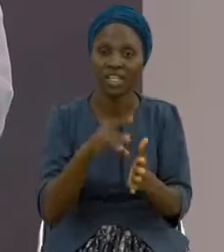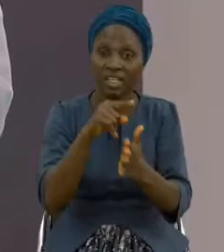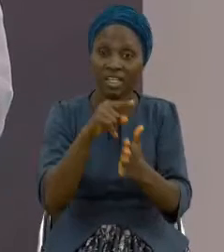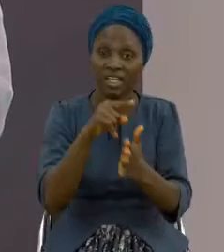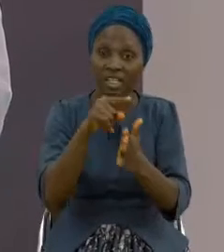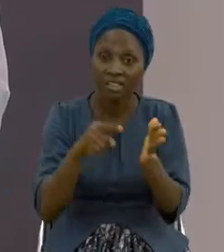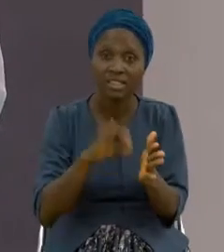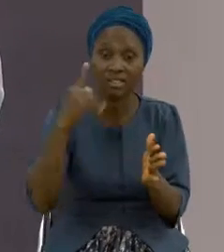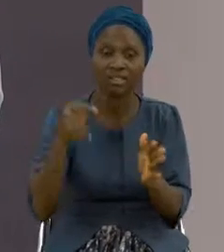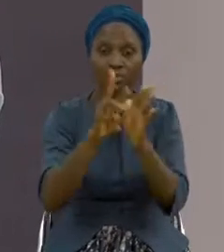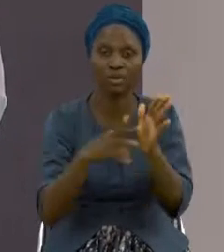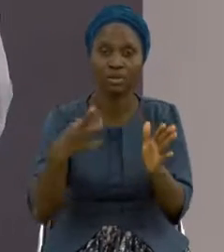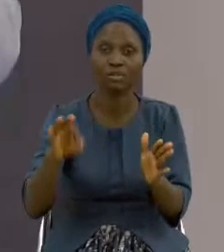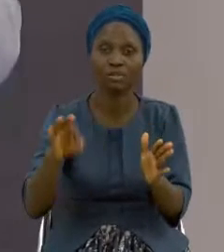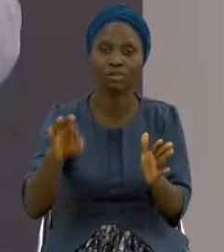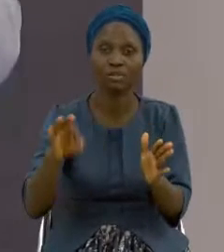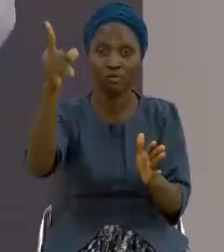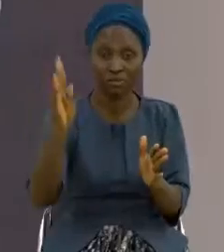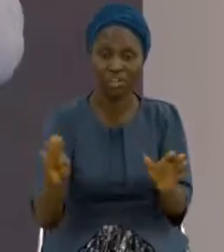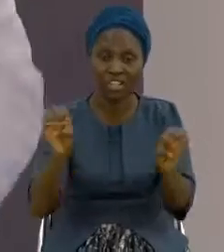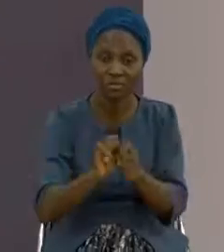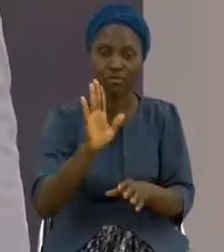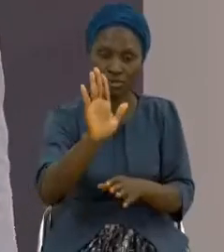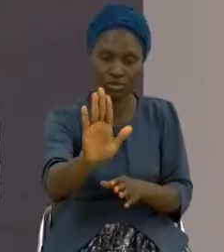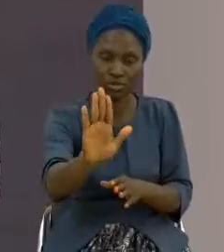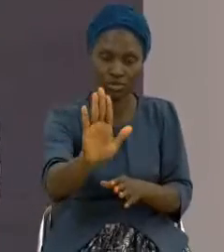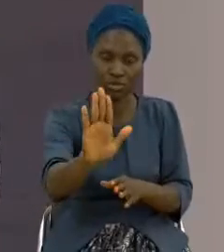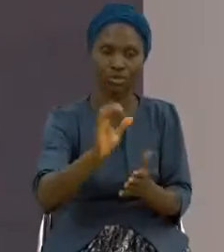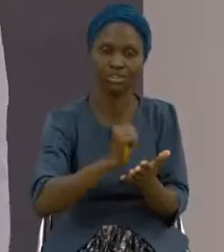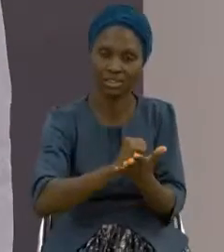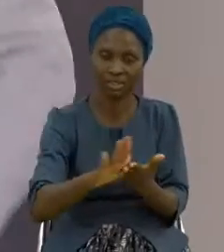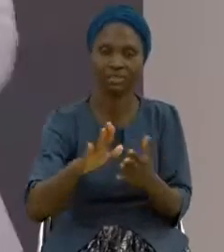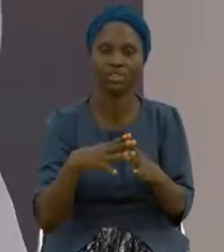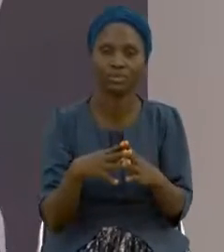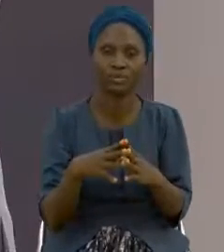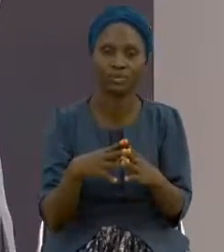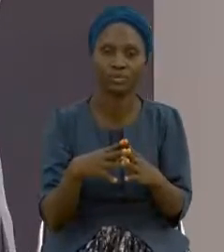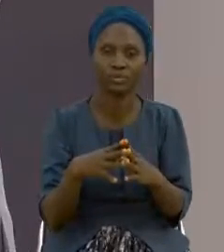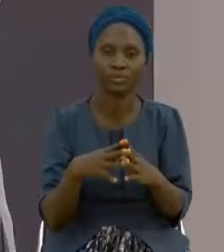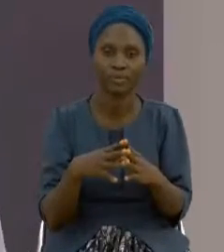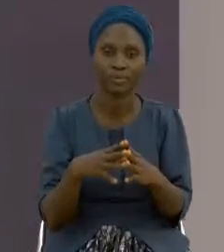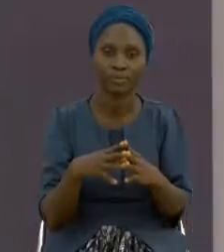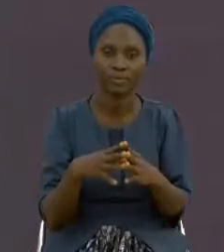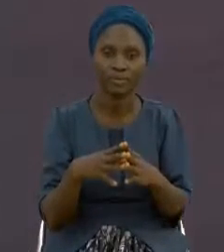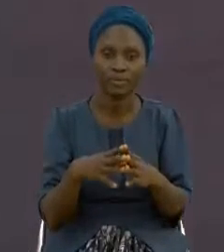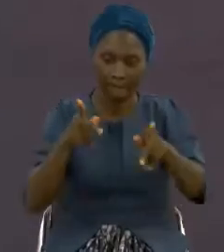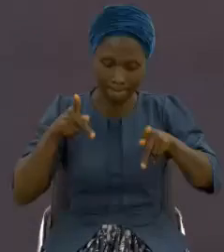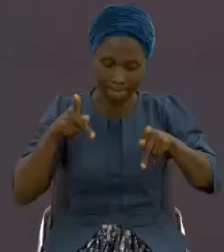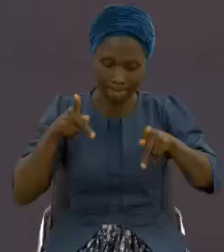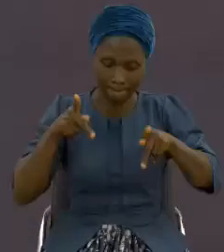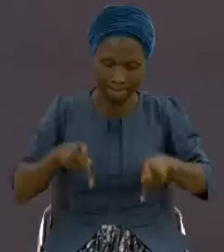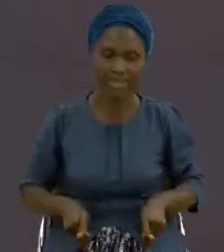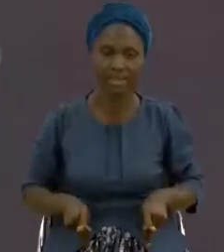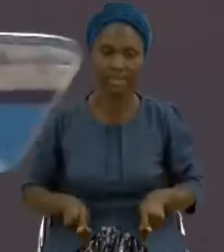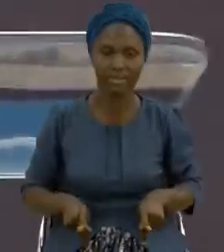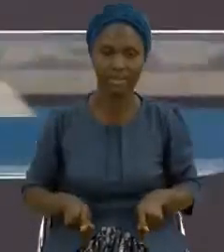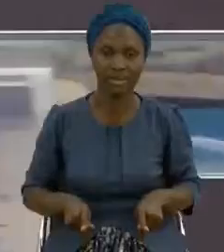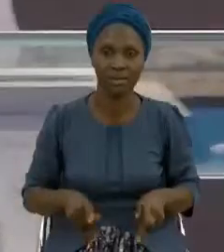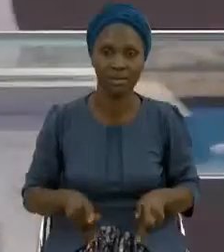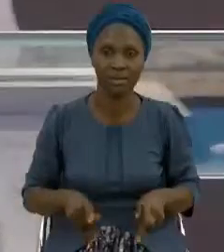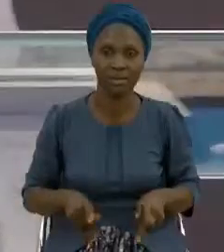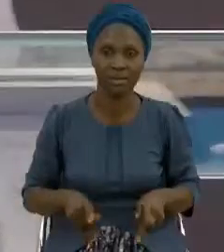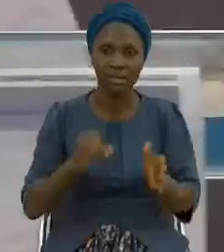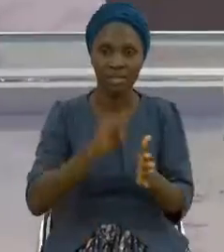even your sanctification. Personal. It's like he says, this is the will of